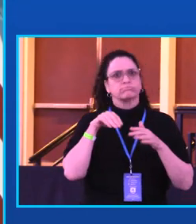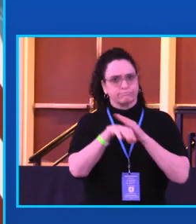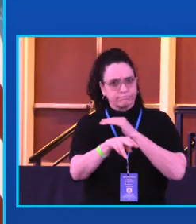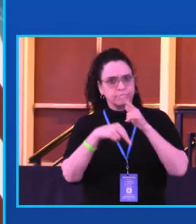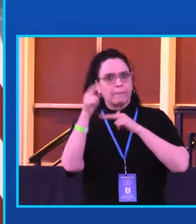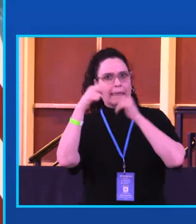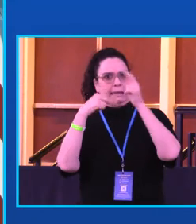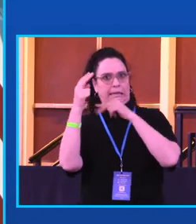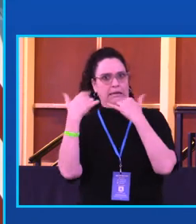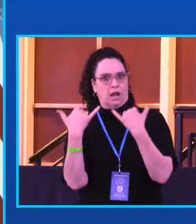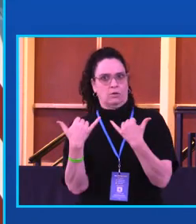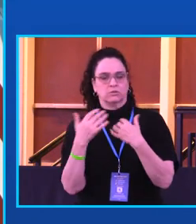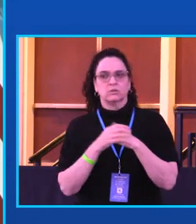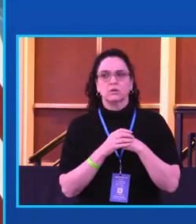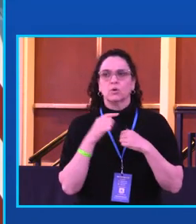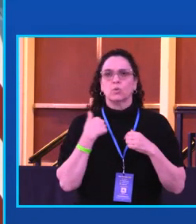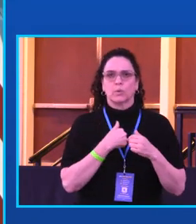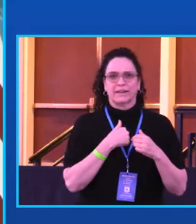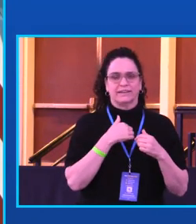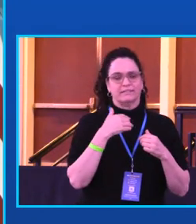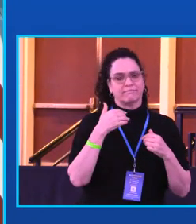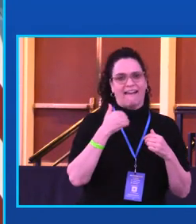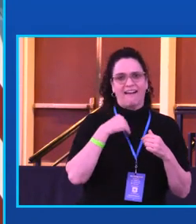created each month to